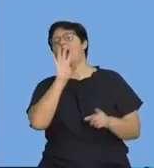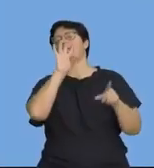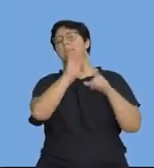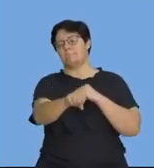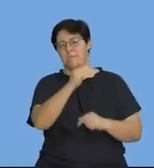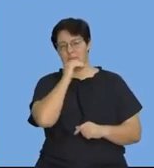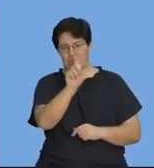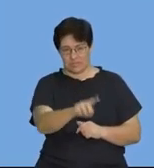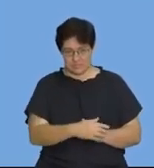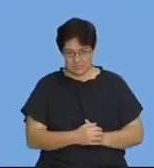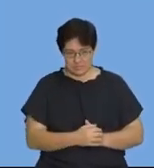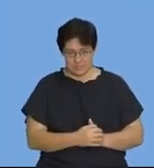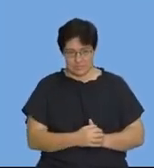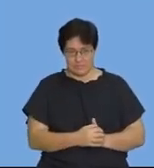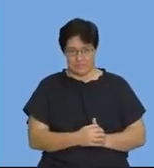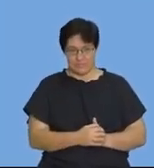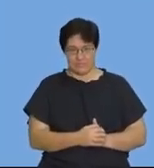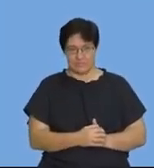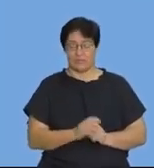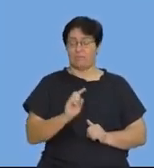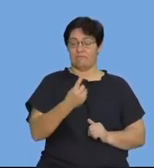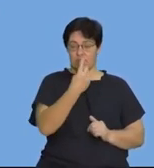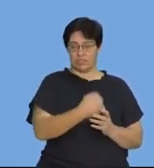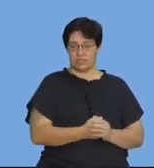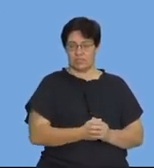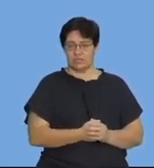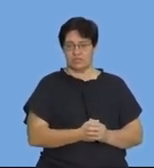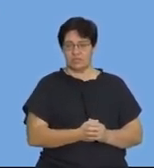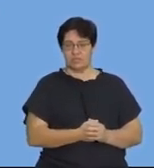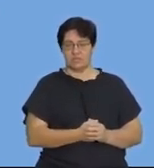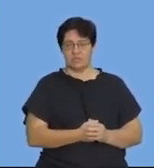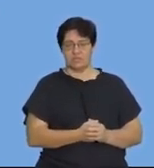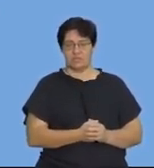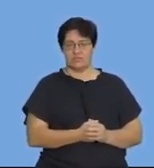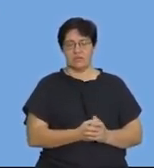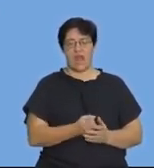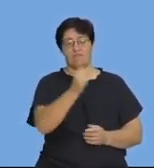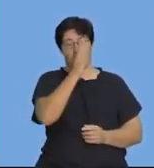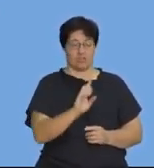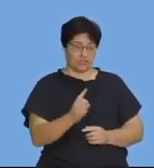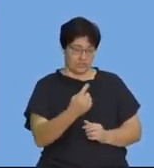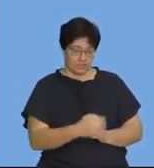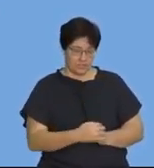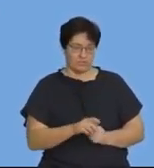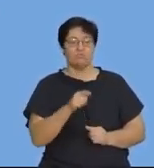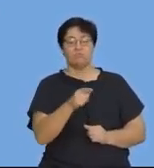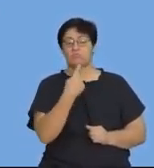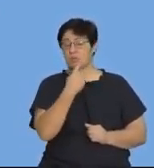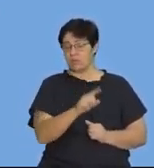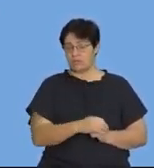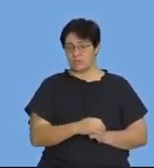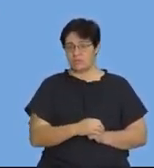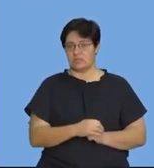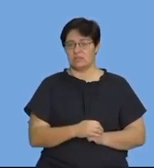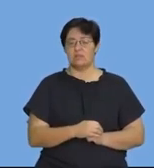mean. Now, firstly, I said fractions, right? Here I said we must multiply by